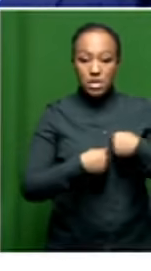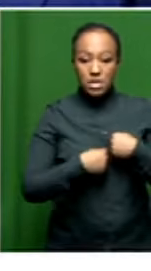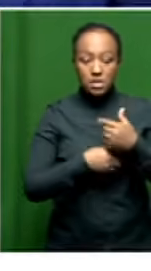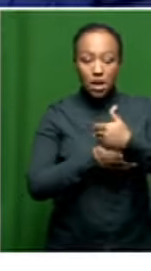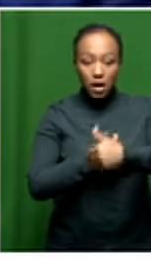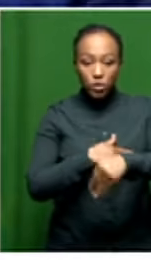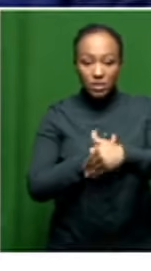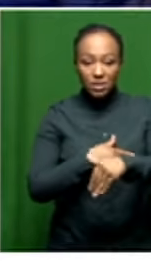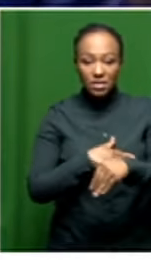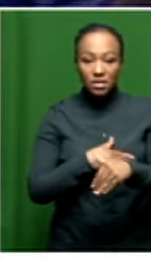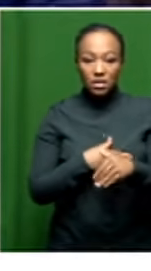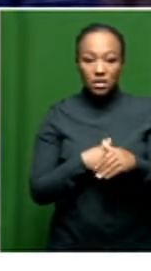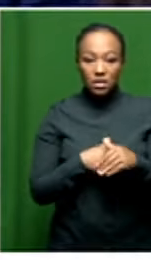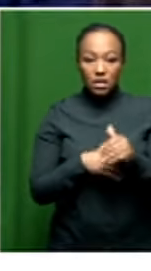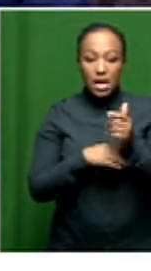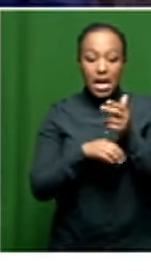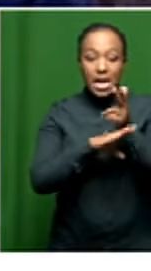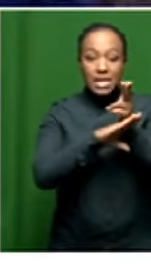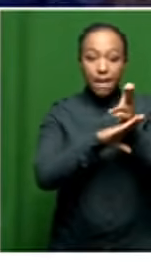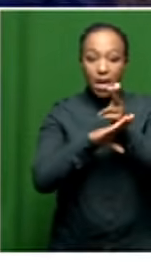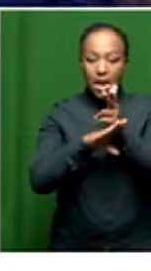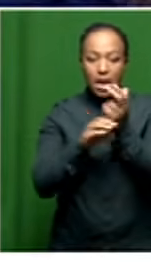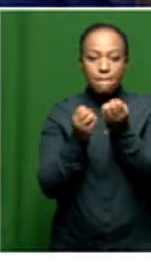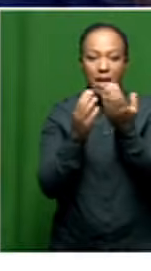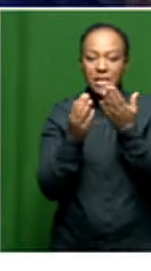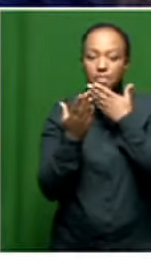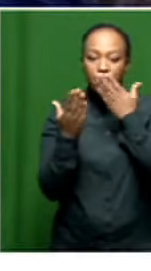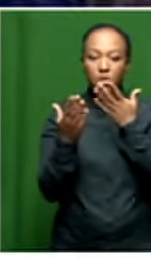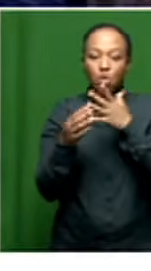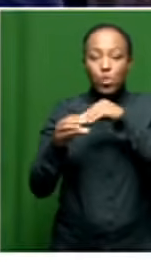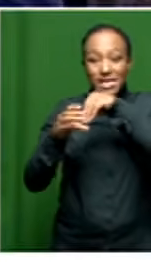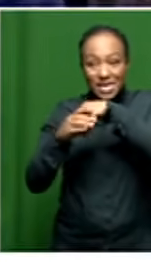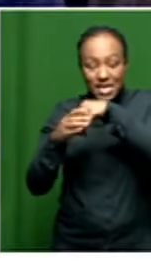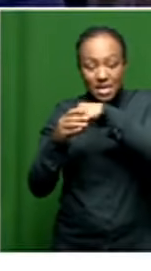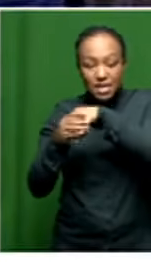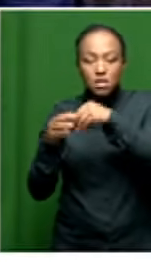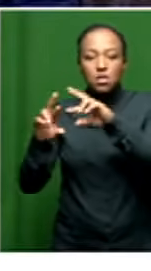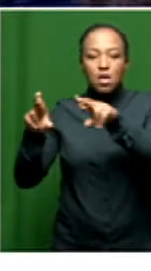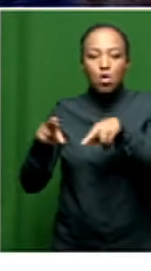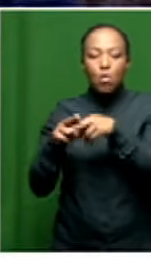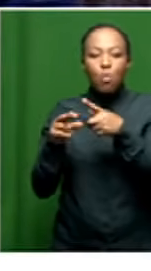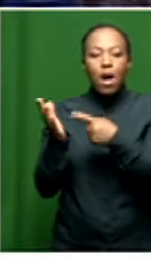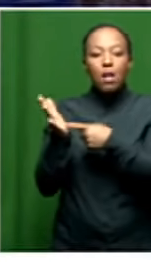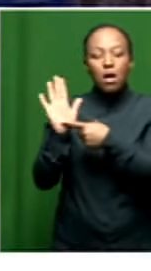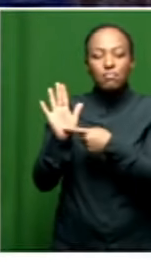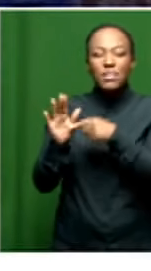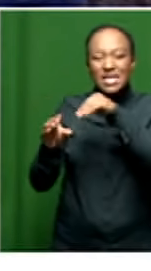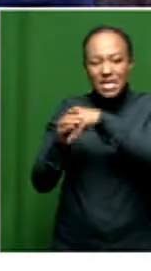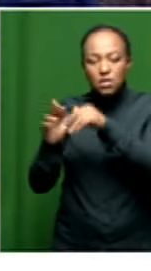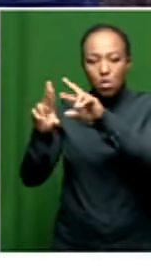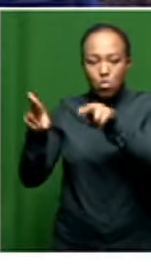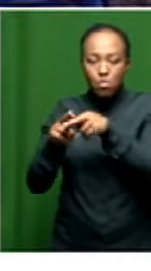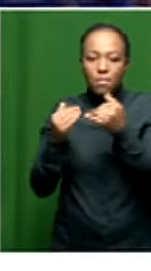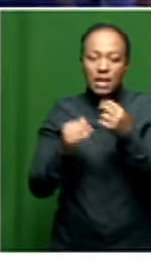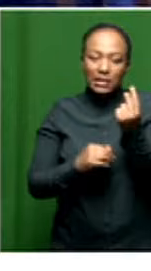we don't have too many cameras. Obviously, our majority of our cameras are set up inside. That's where the main broadcast will be coming from. But we thought we'd just give you